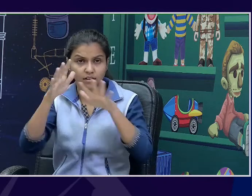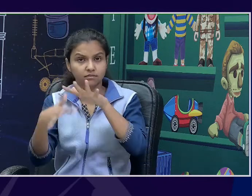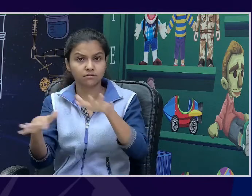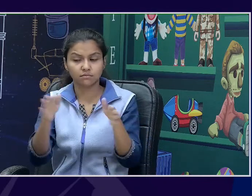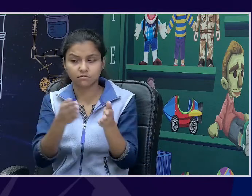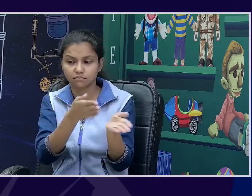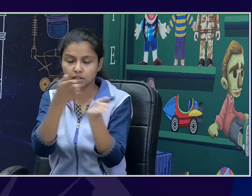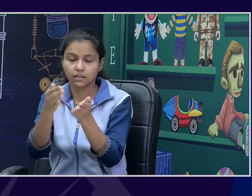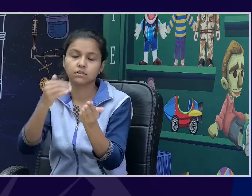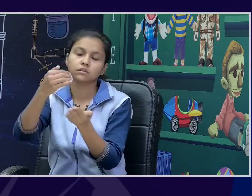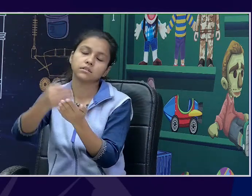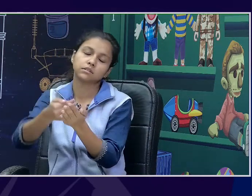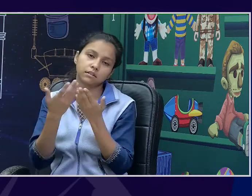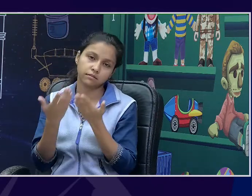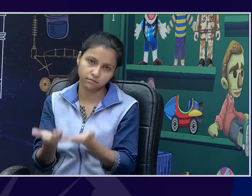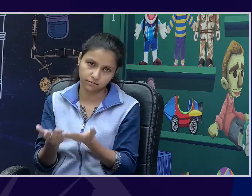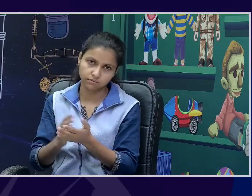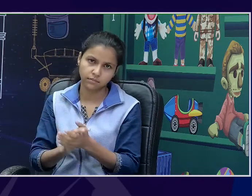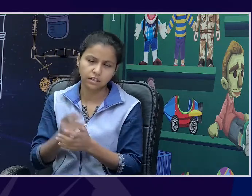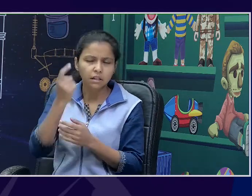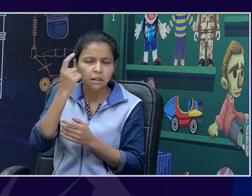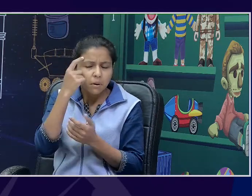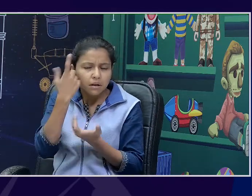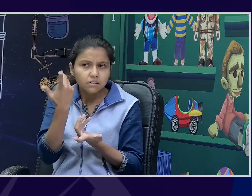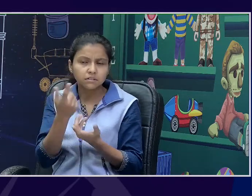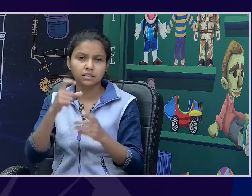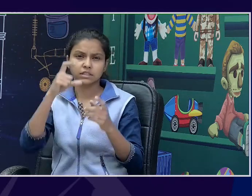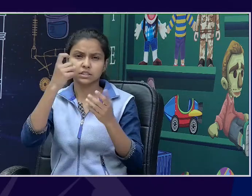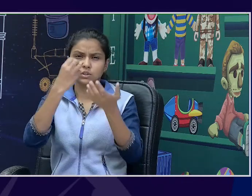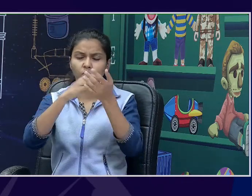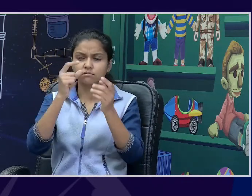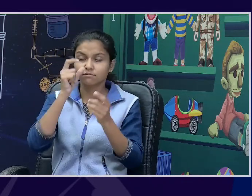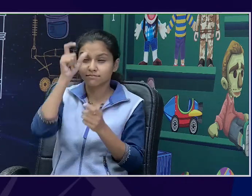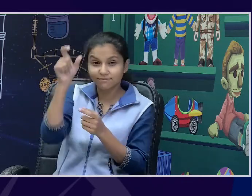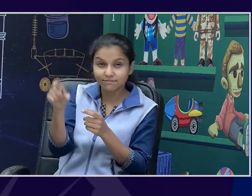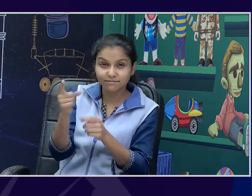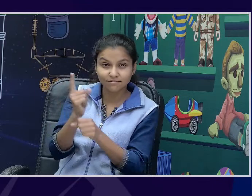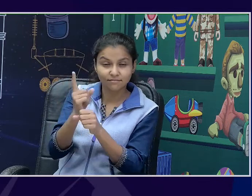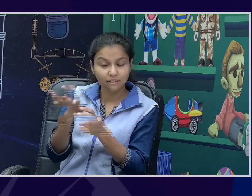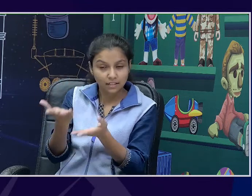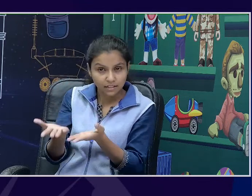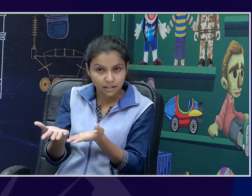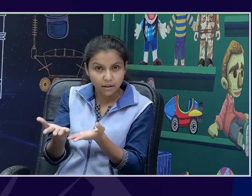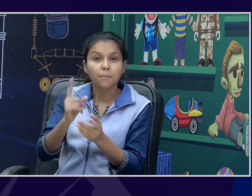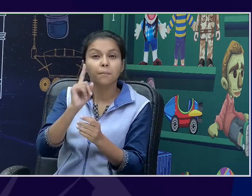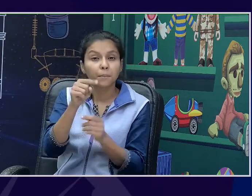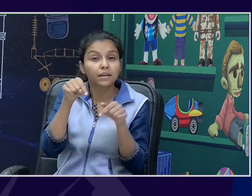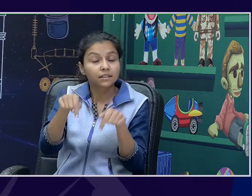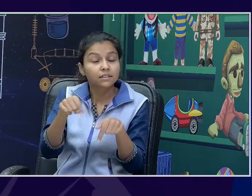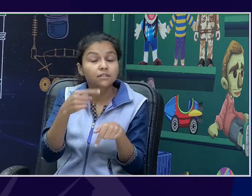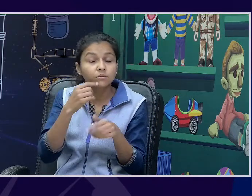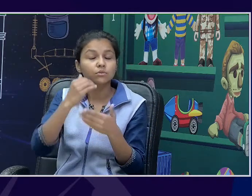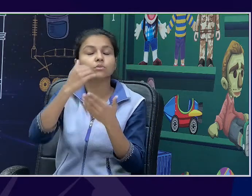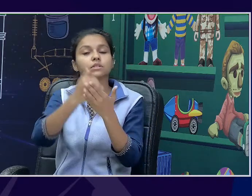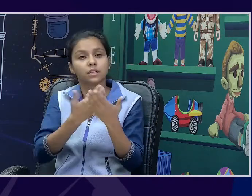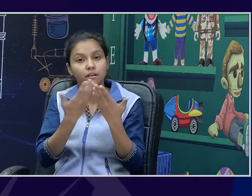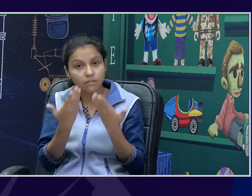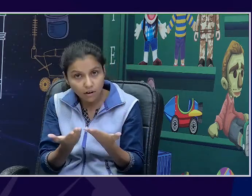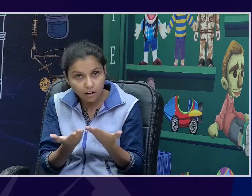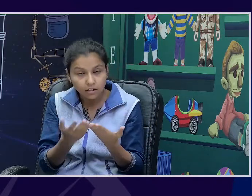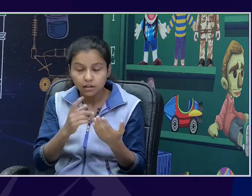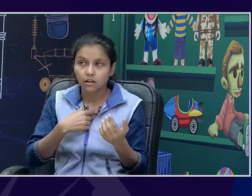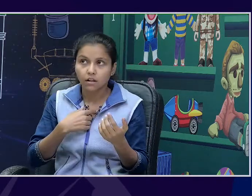someone saved him. There might be his coach or someone saved him. But once he was saved also, he did